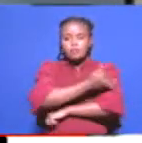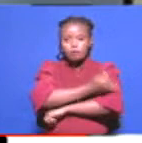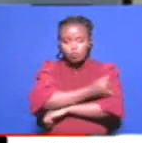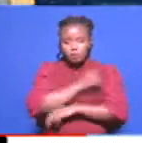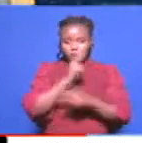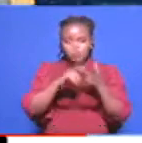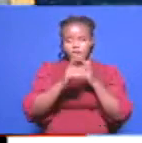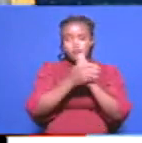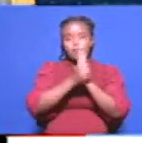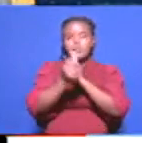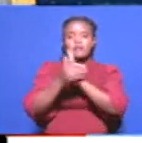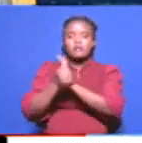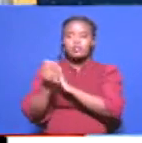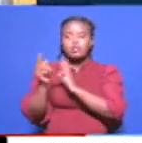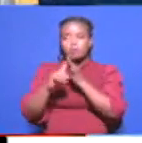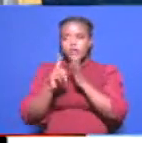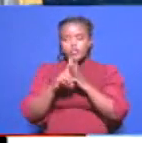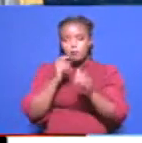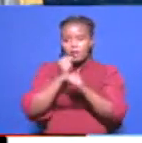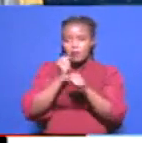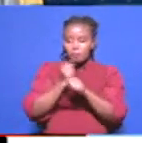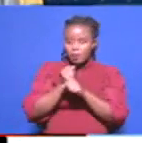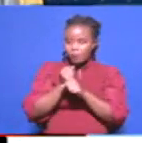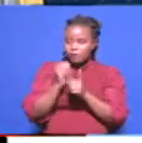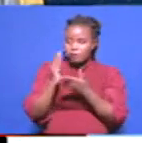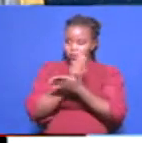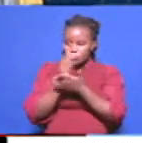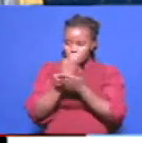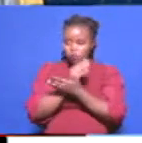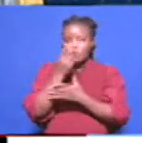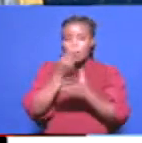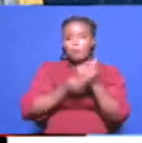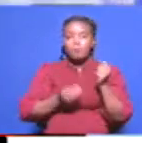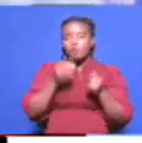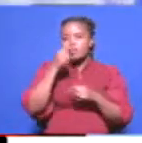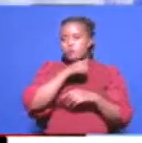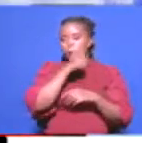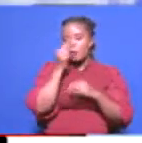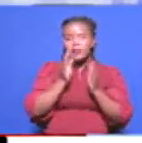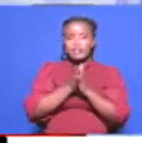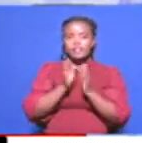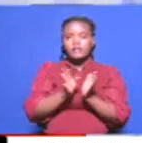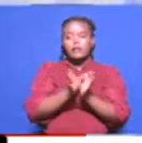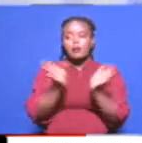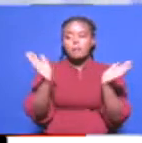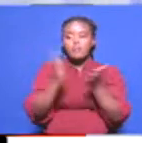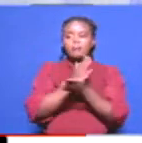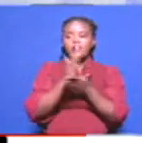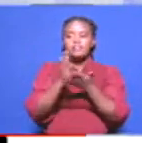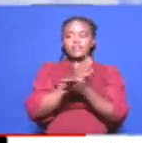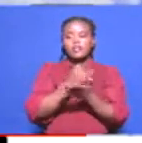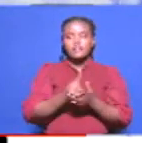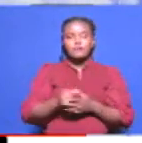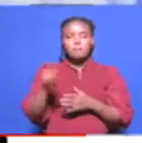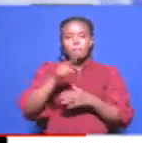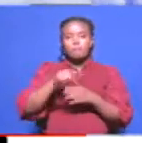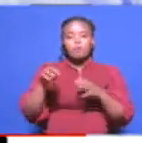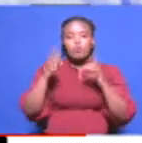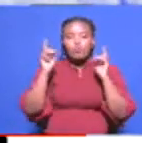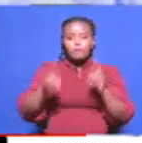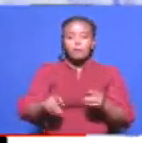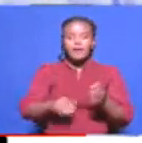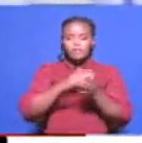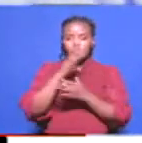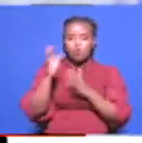and skilled manpower distribution in both the public and the private sectors. We must all together bridge the digital